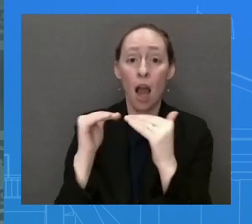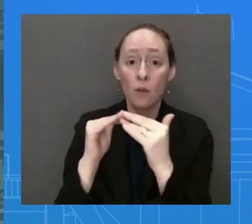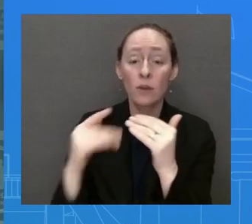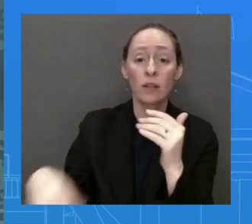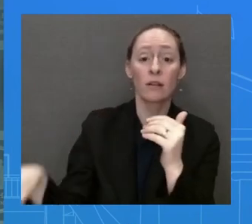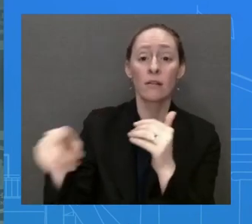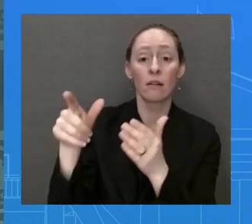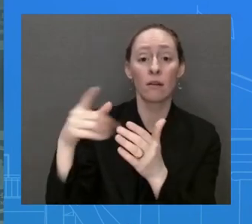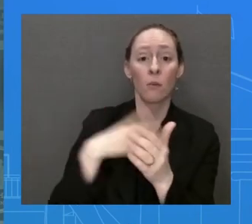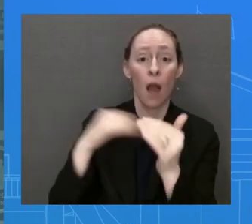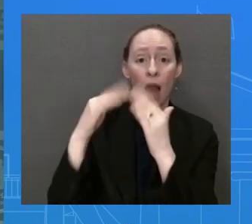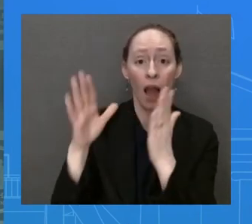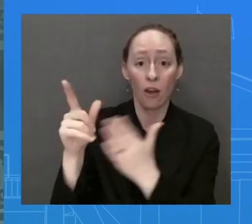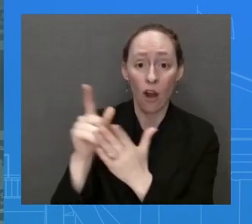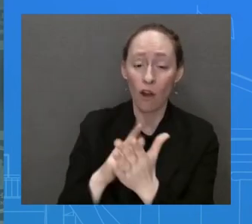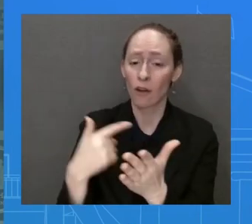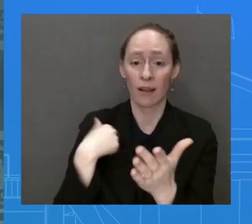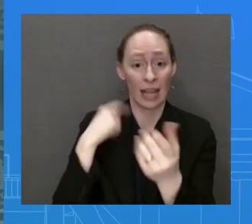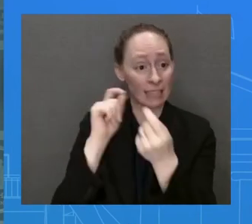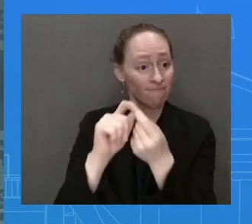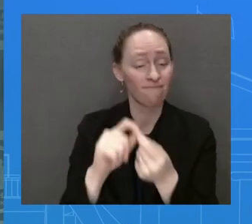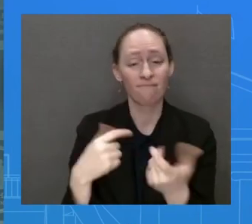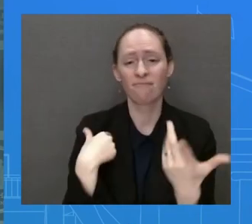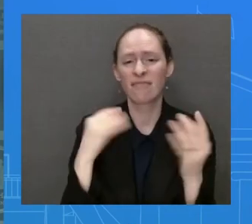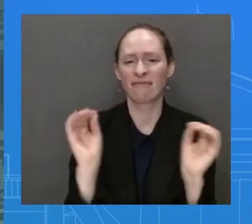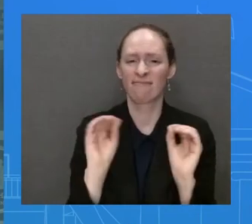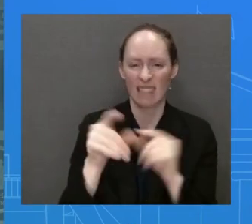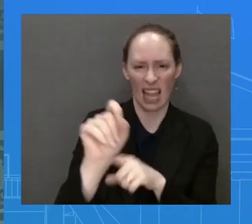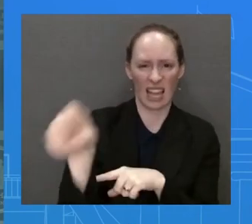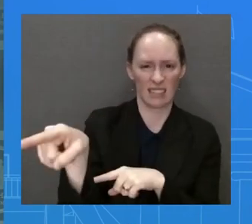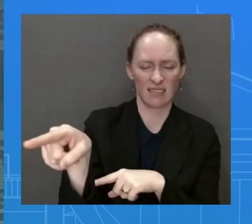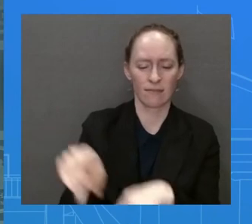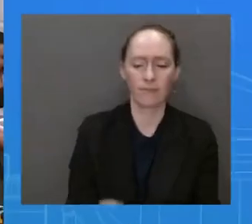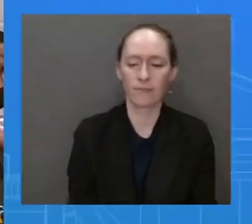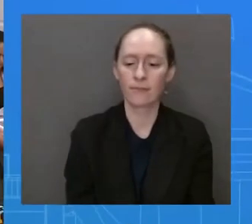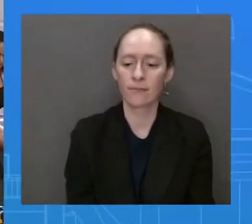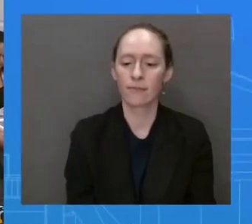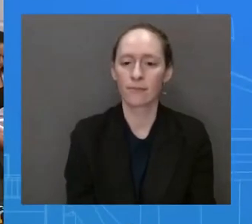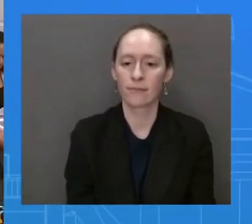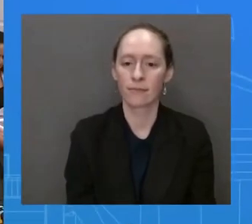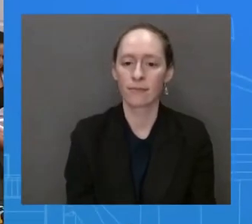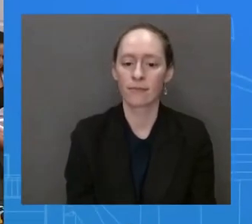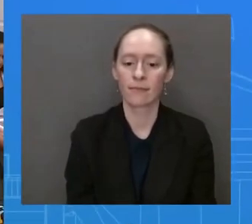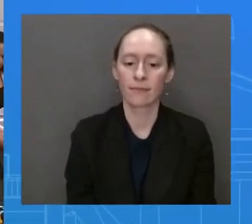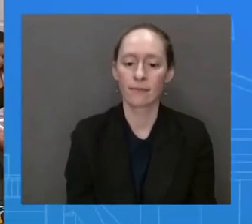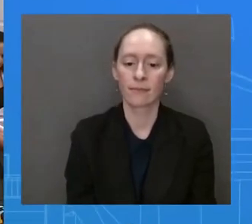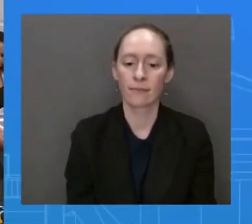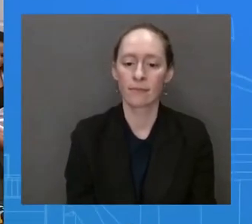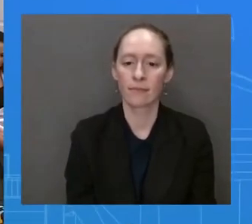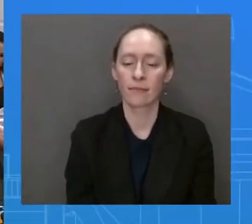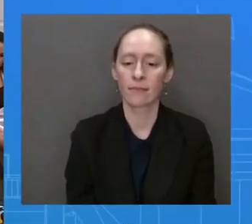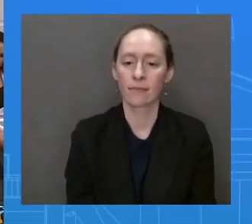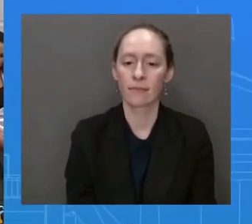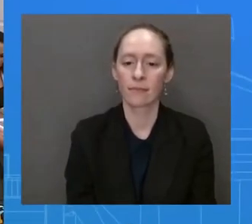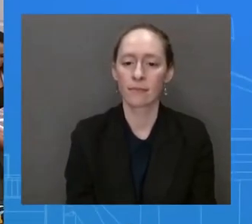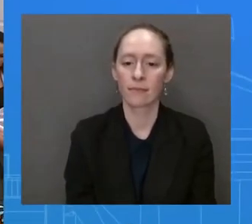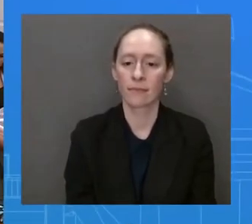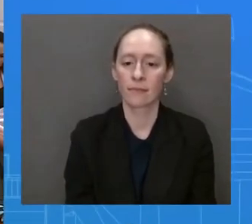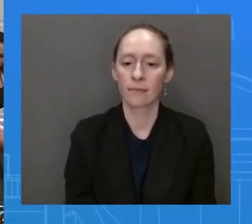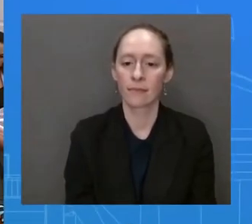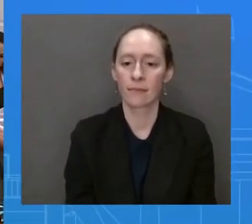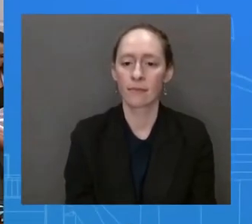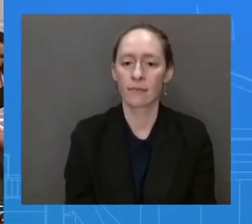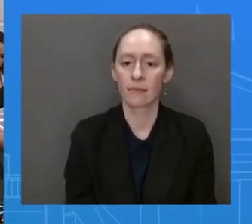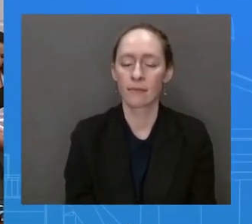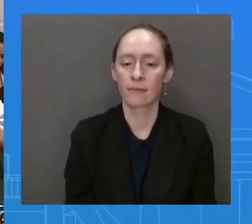here. Okay, Mary. Aside from the special counsel, aside from this review, I just have a question about process and classified documents and their handling, because I think there's